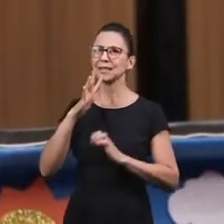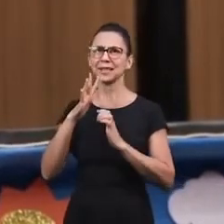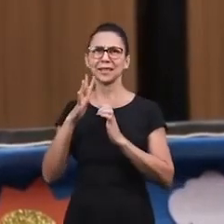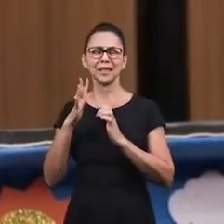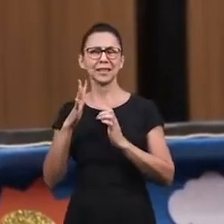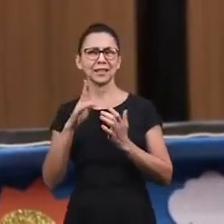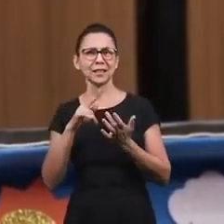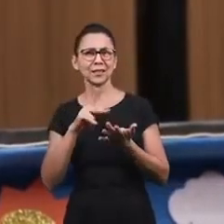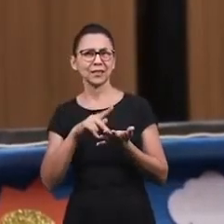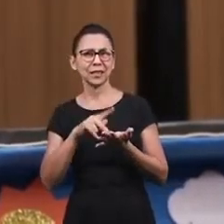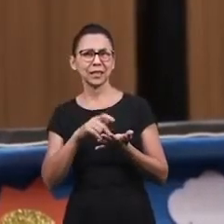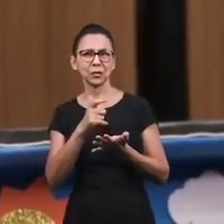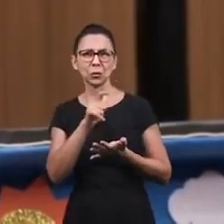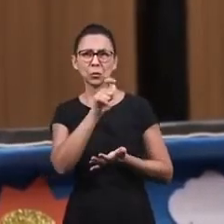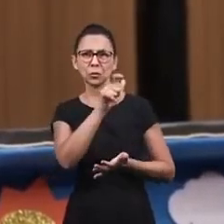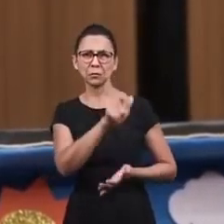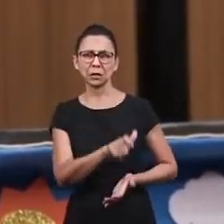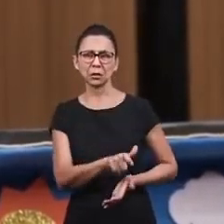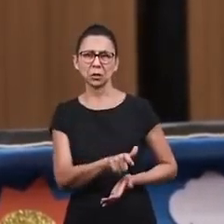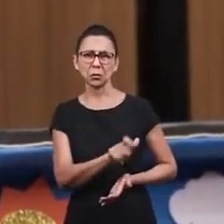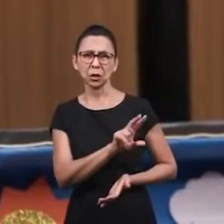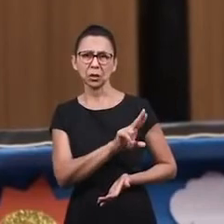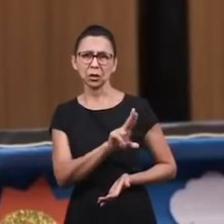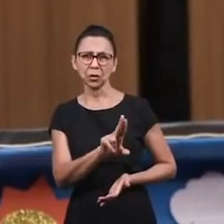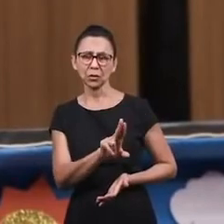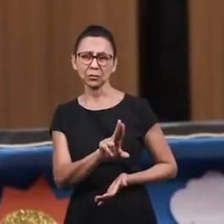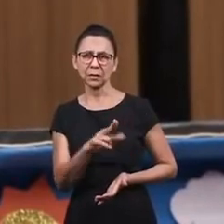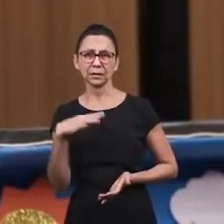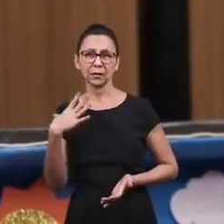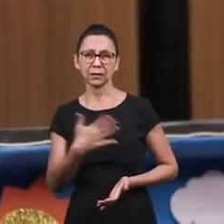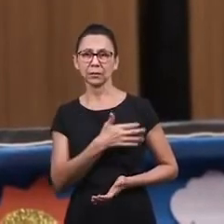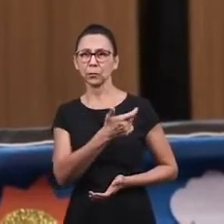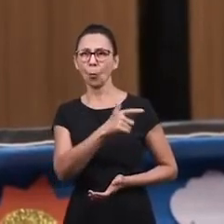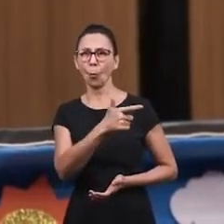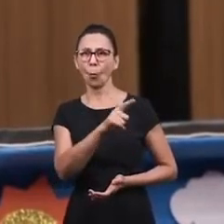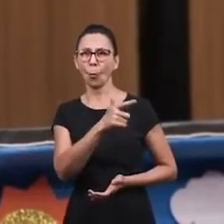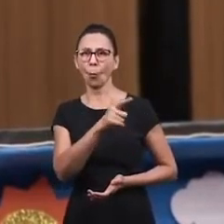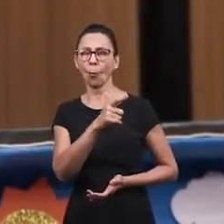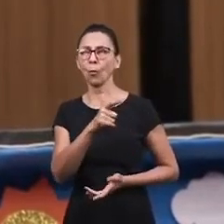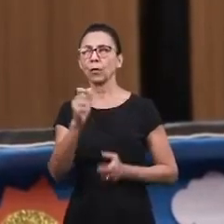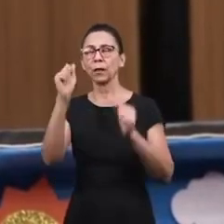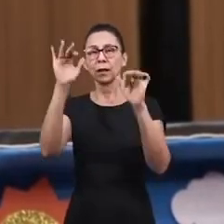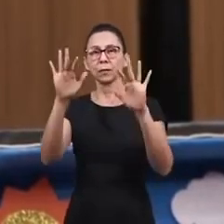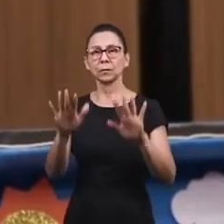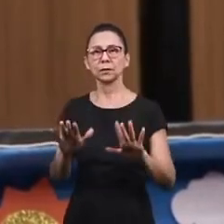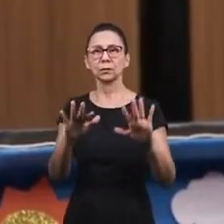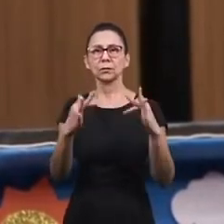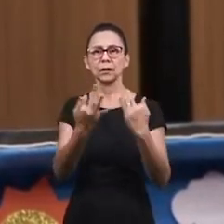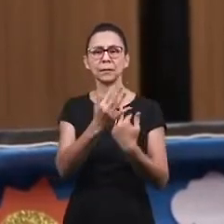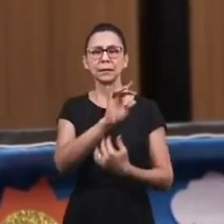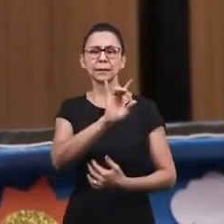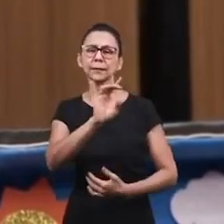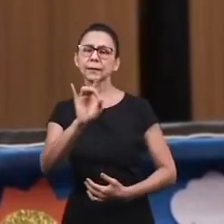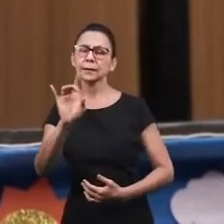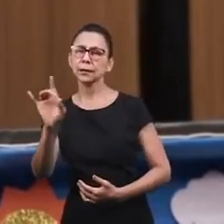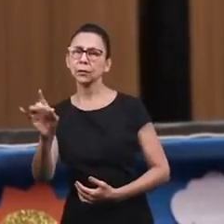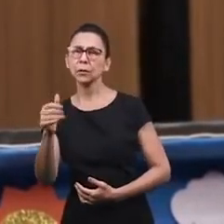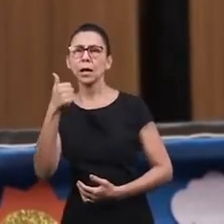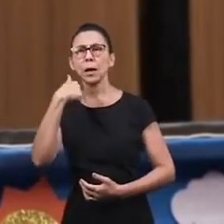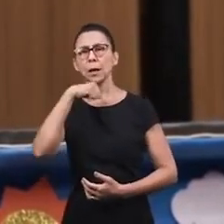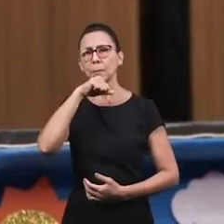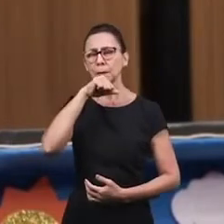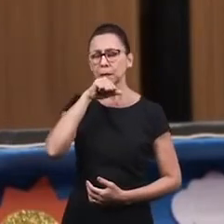up knowing this truth, that there is no other salvation other than in Jesus Christ. Bless each